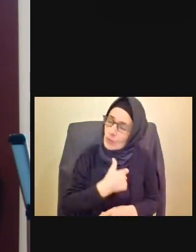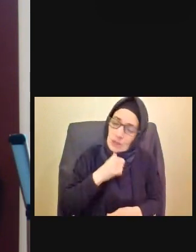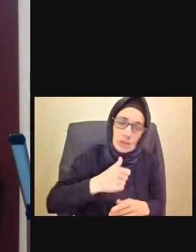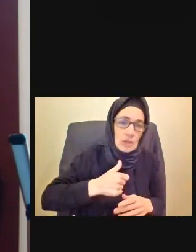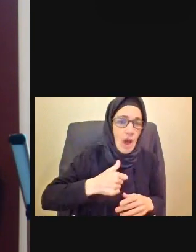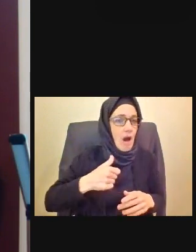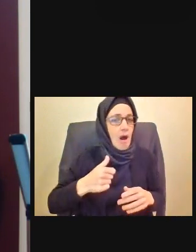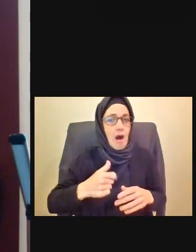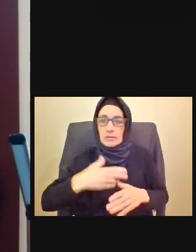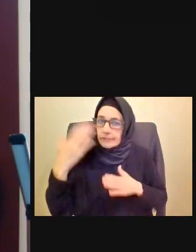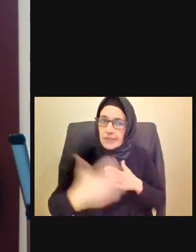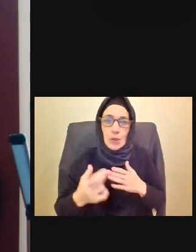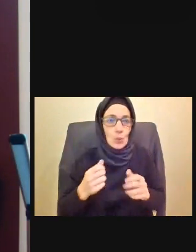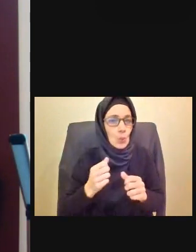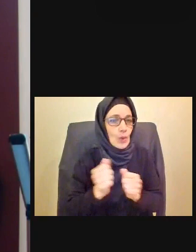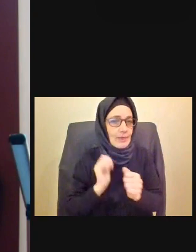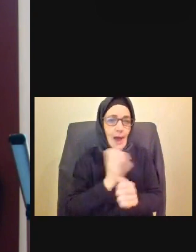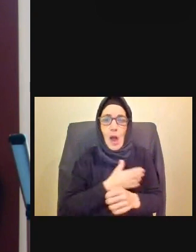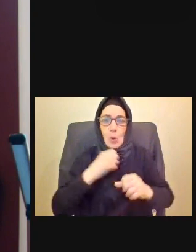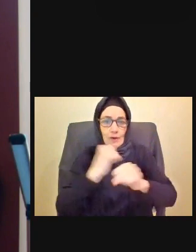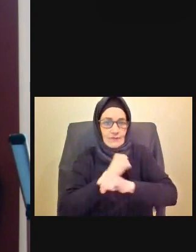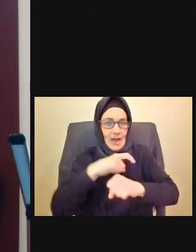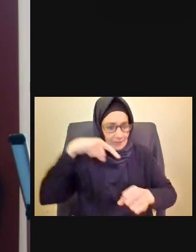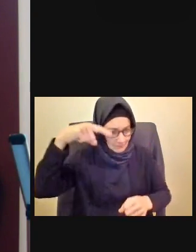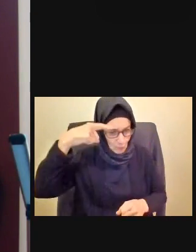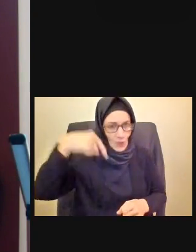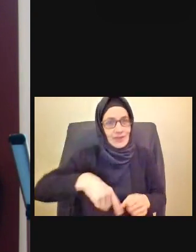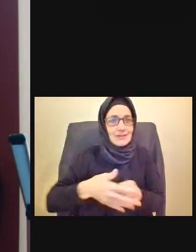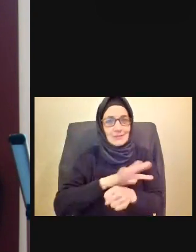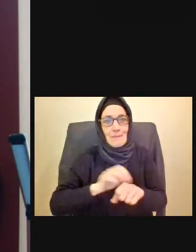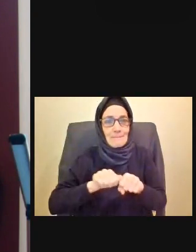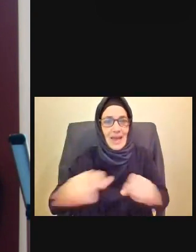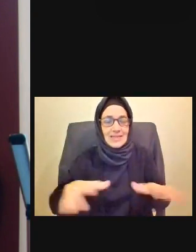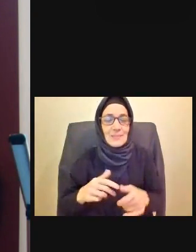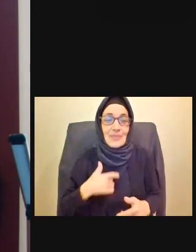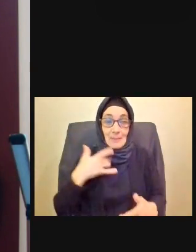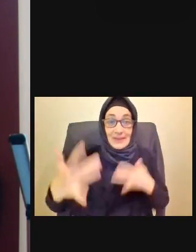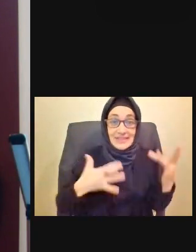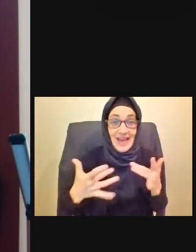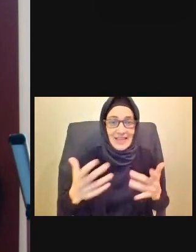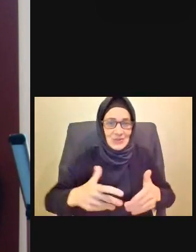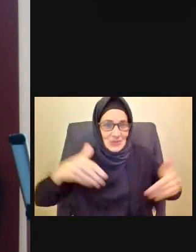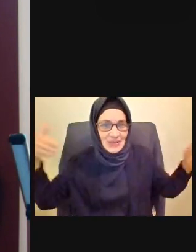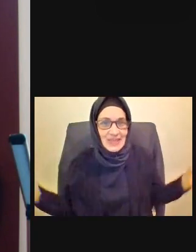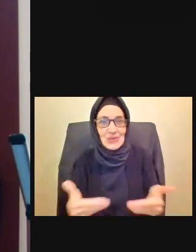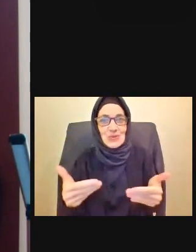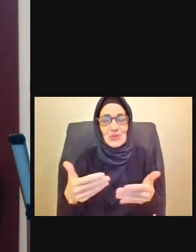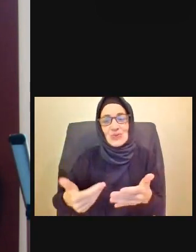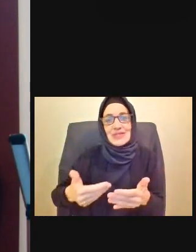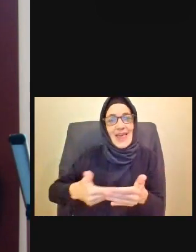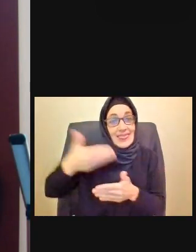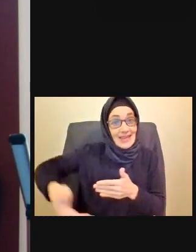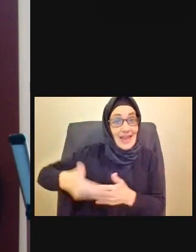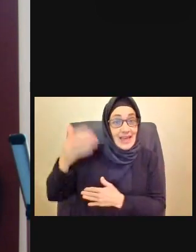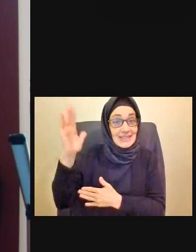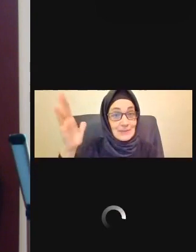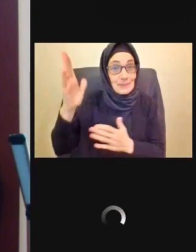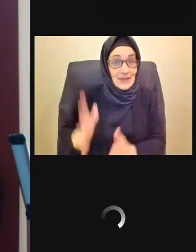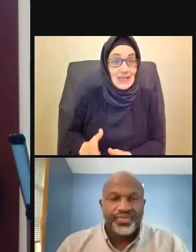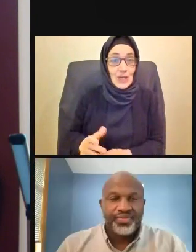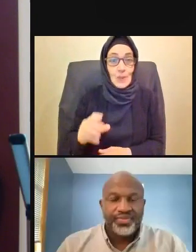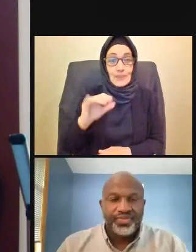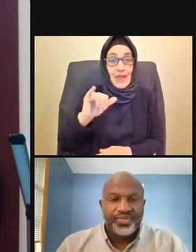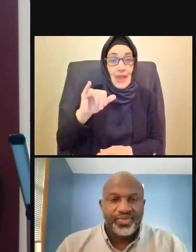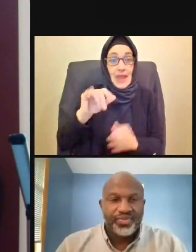be part of this work. I'm especially excited to introduce to you our next speaker, Imam Makram